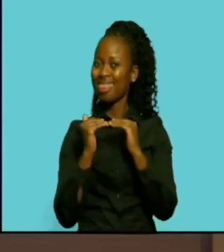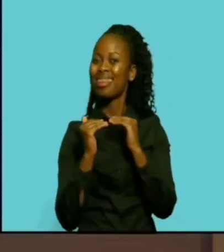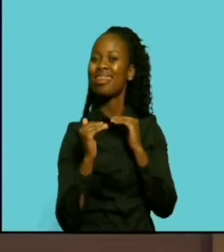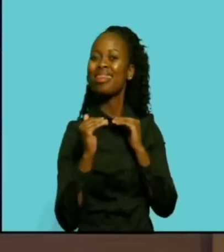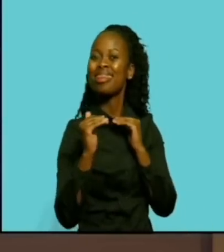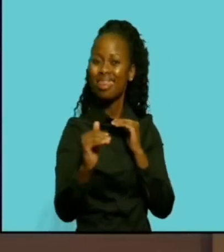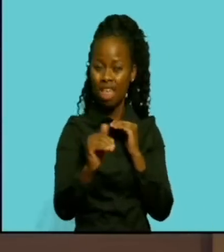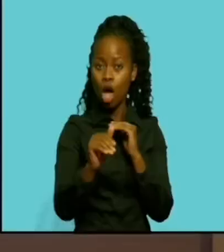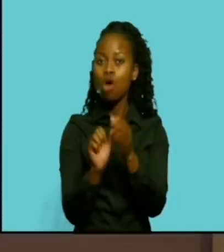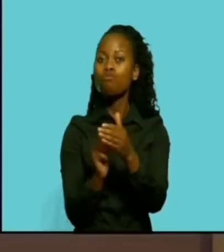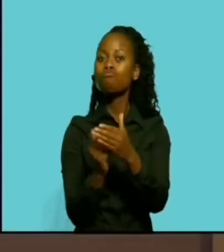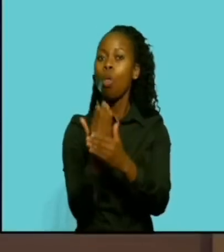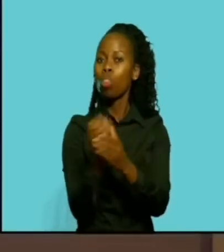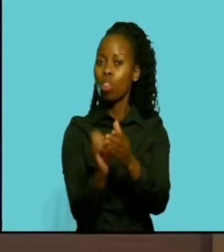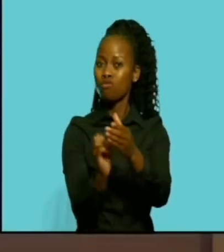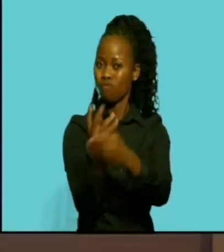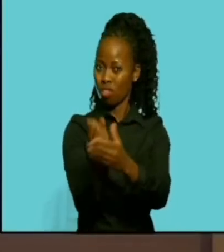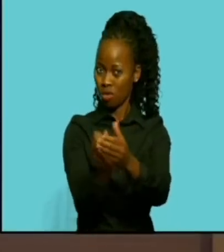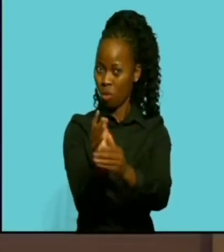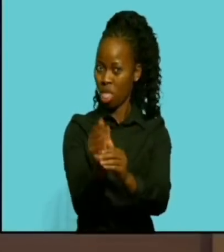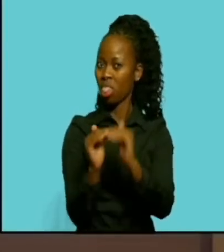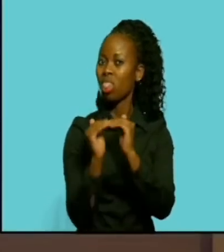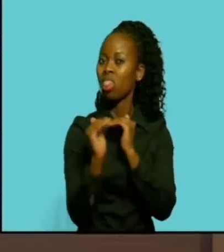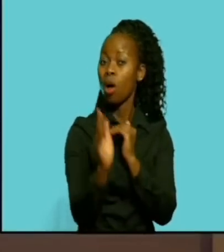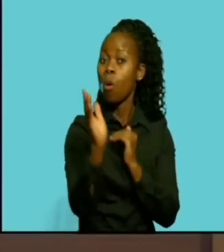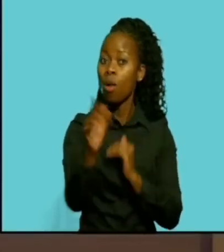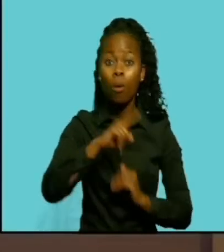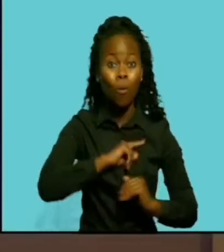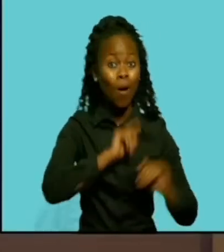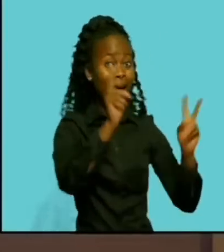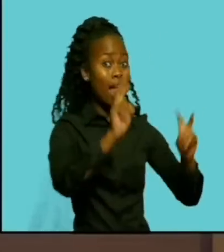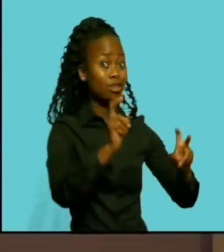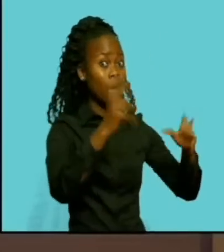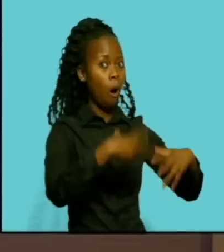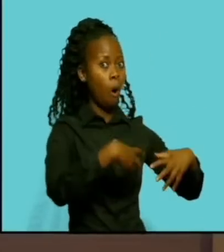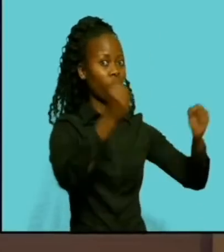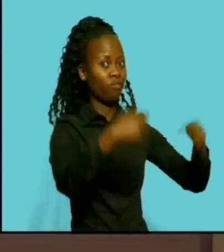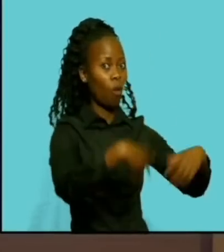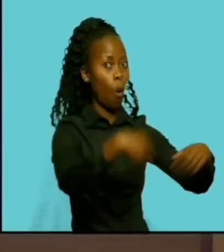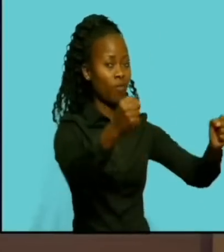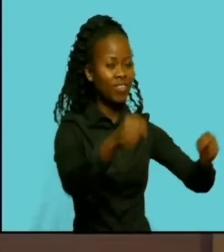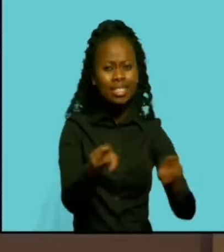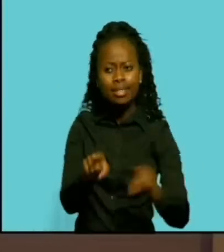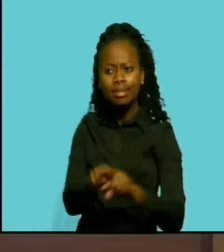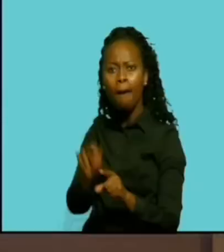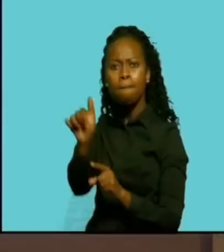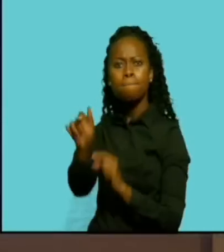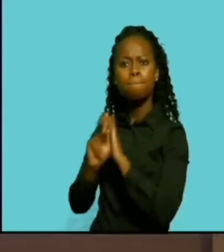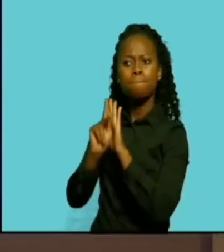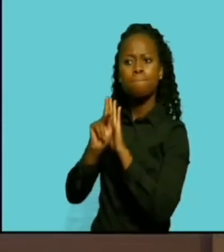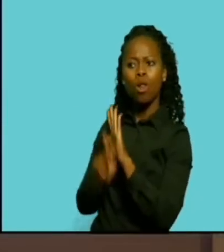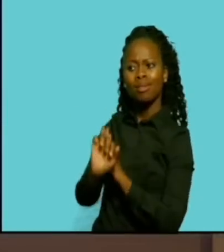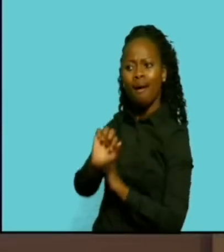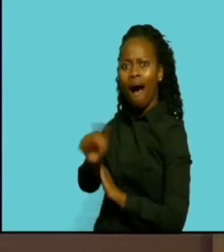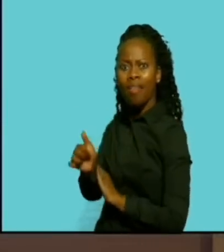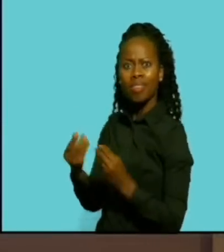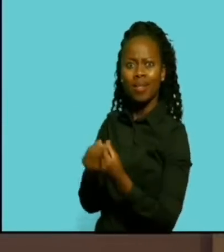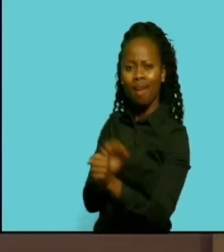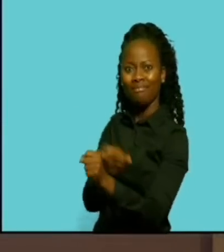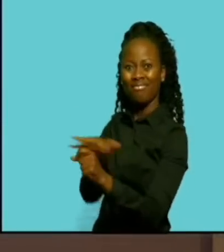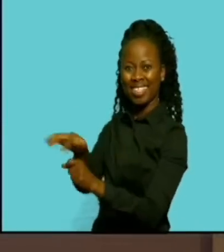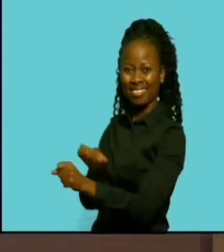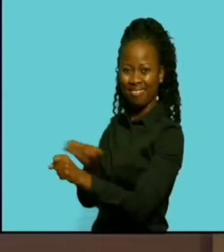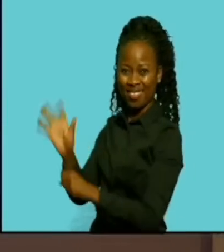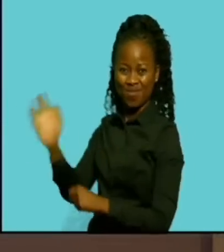impacted by load shedding and other infrastructure and policy constraints. Investment by